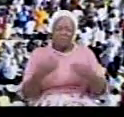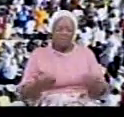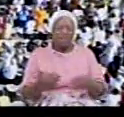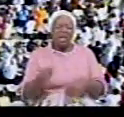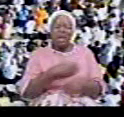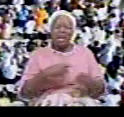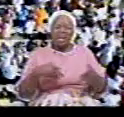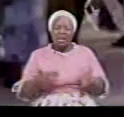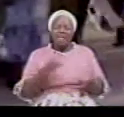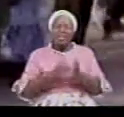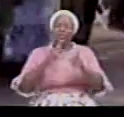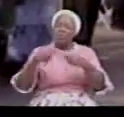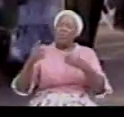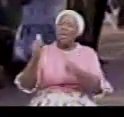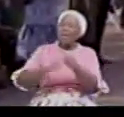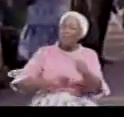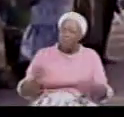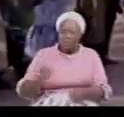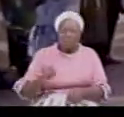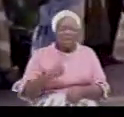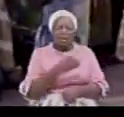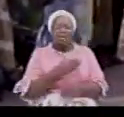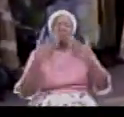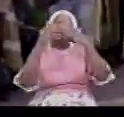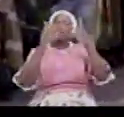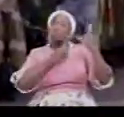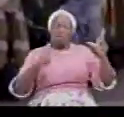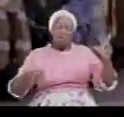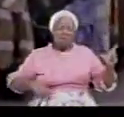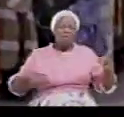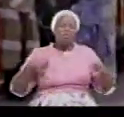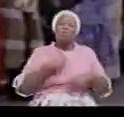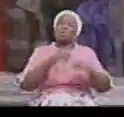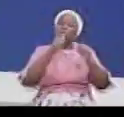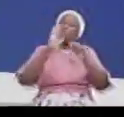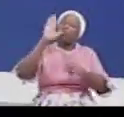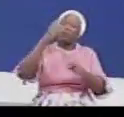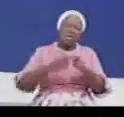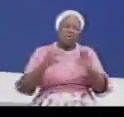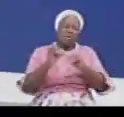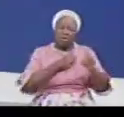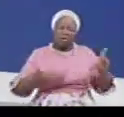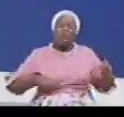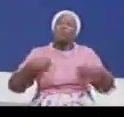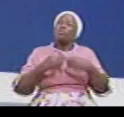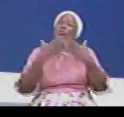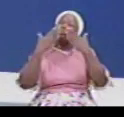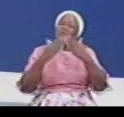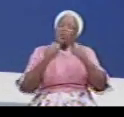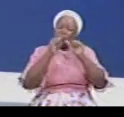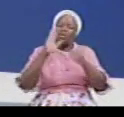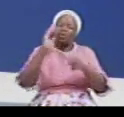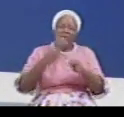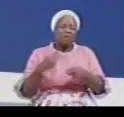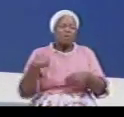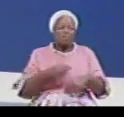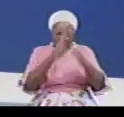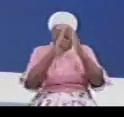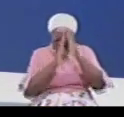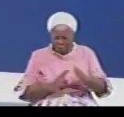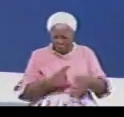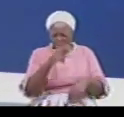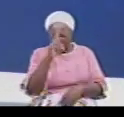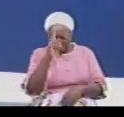it go everywhere. Thank you, Lord. We bless you, Lord. We praise you, Lord. We honor you, Lord.